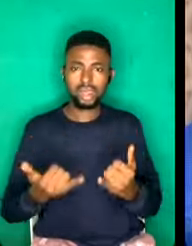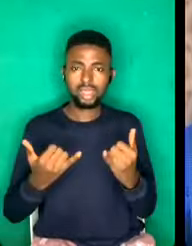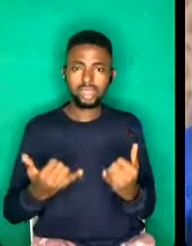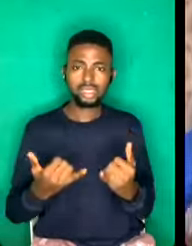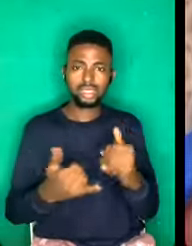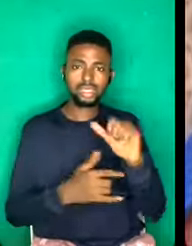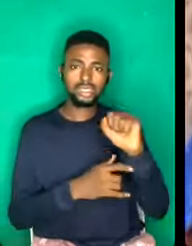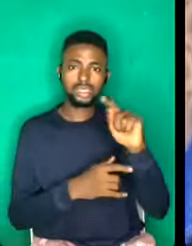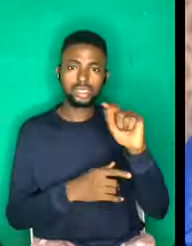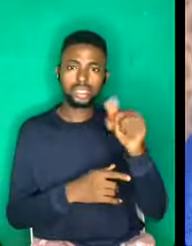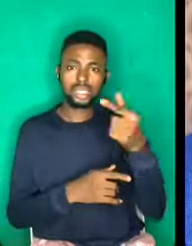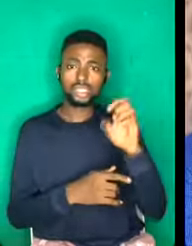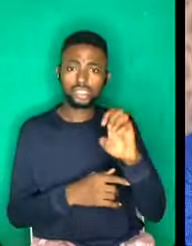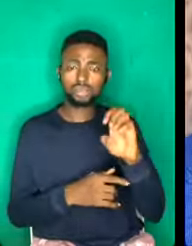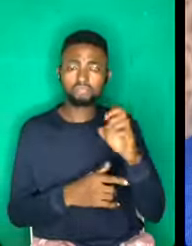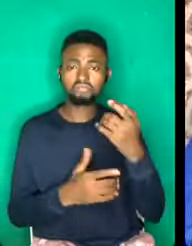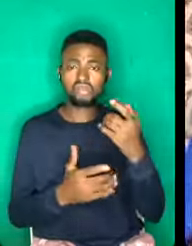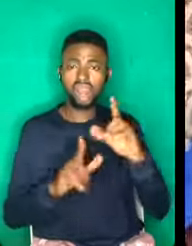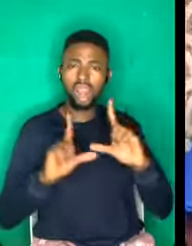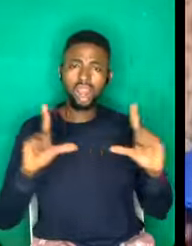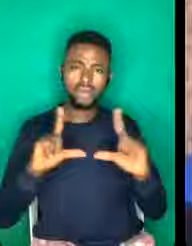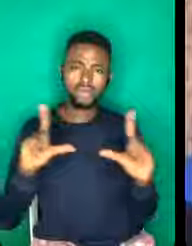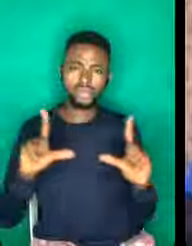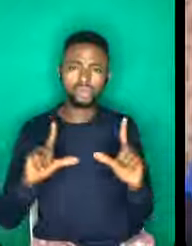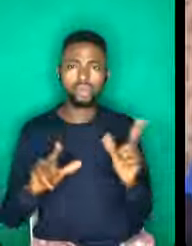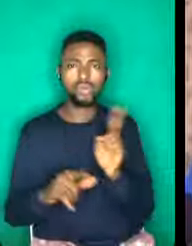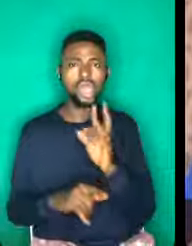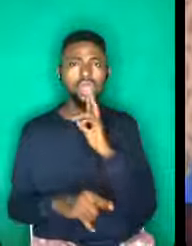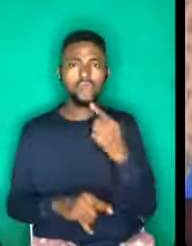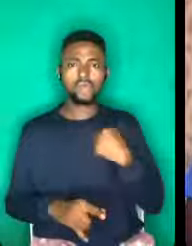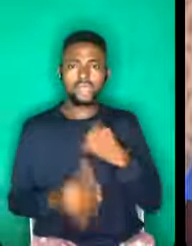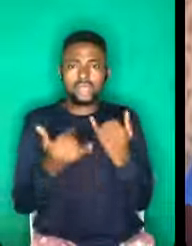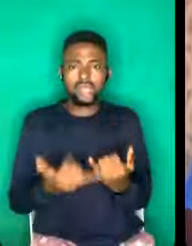say? Yes. Where are we? Has it been signed?